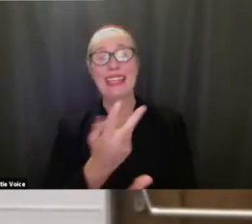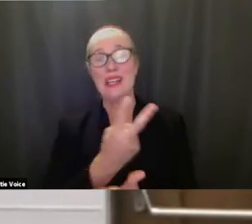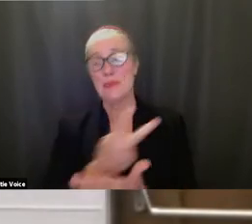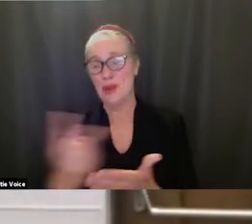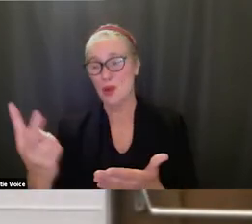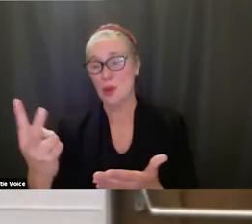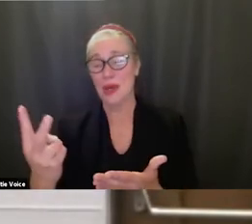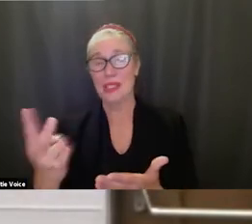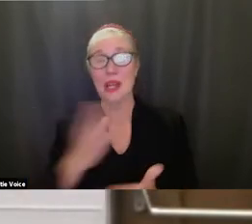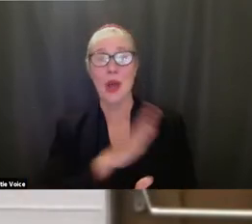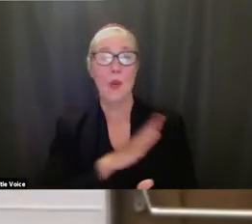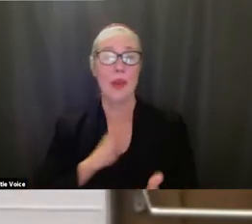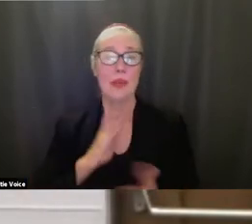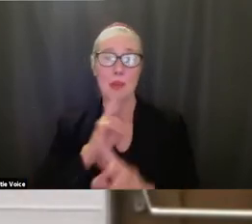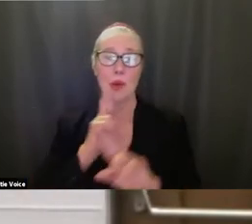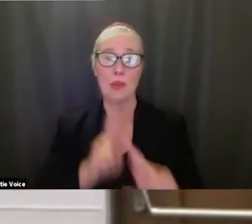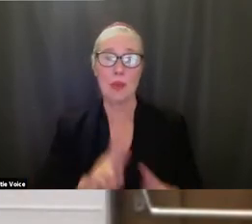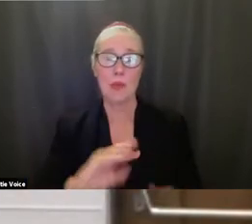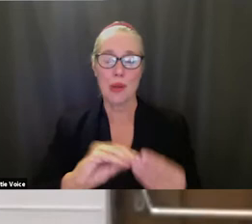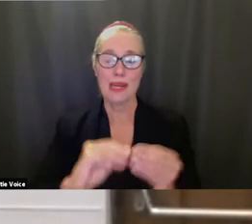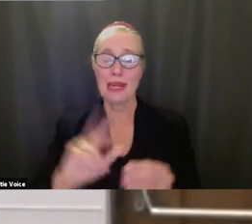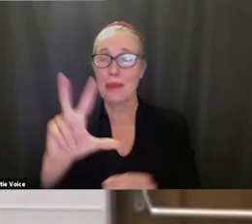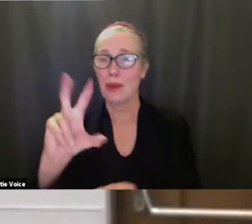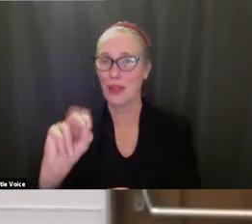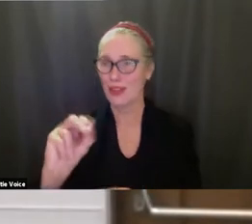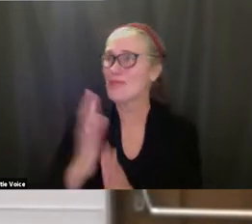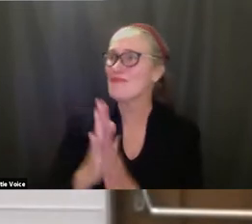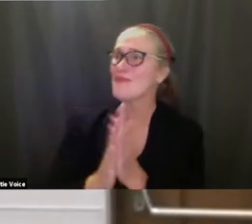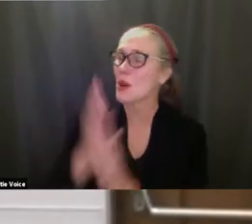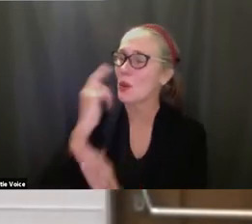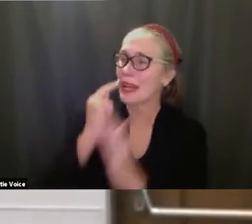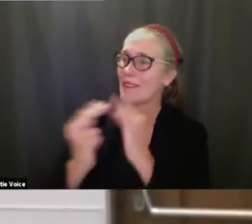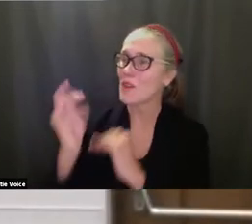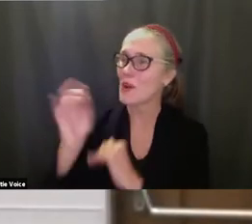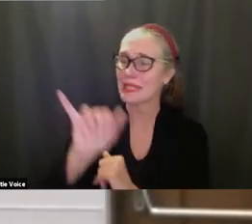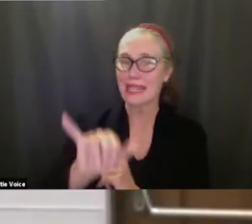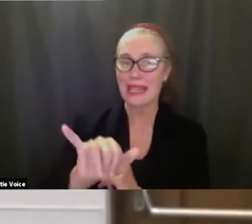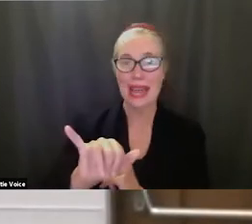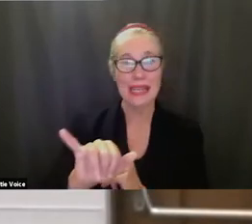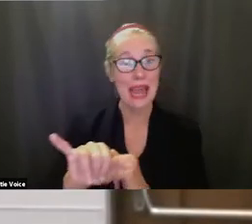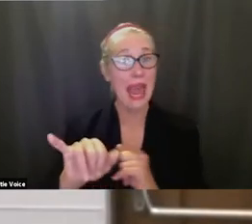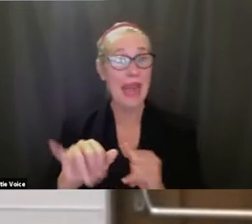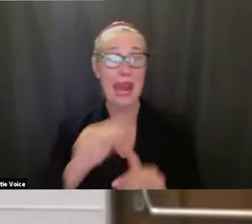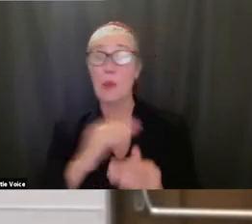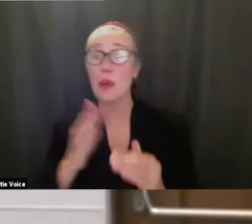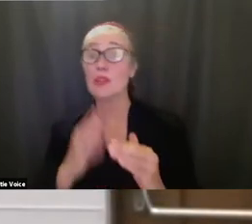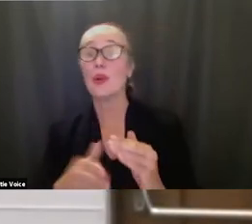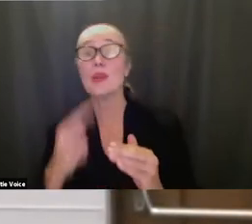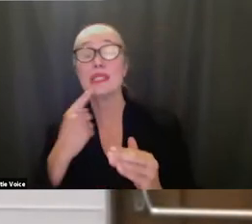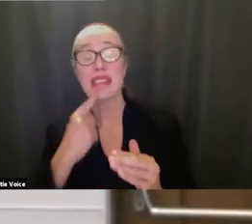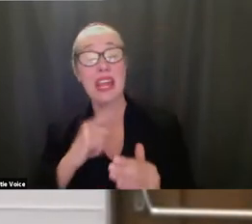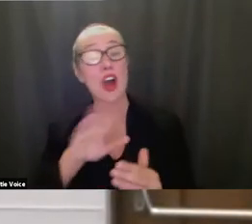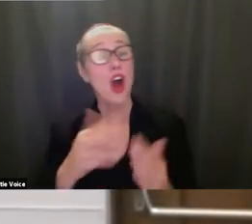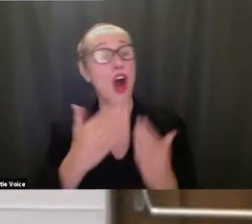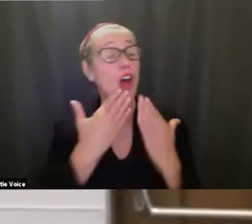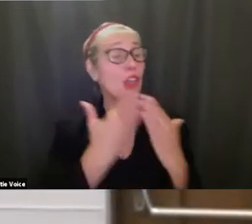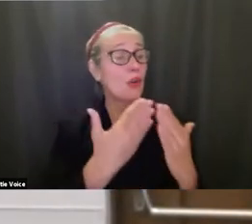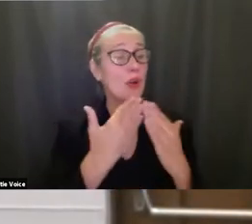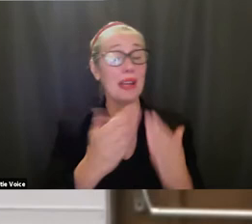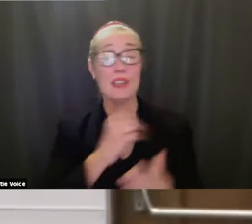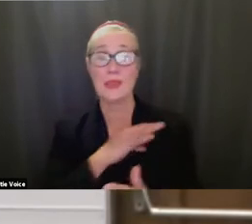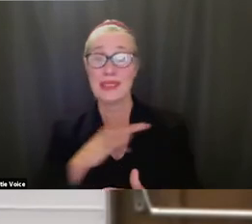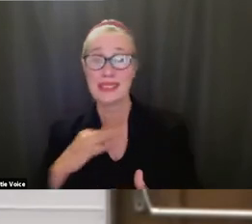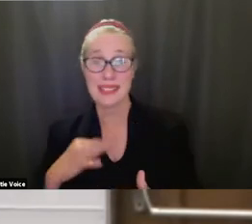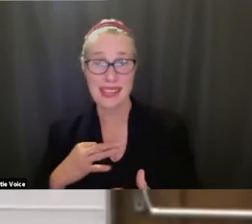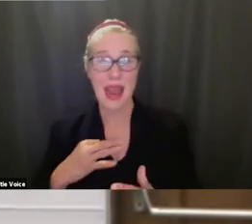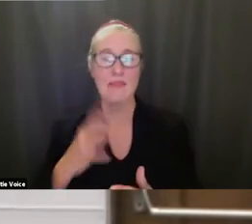30 we look forward to it i i just want to close by adding that in addition to all the gratitude to our staff members and